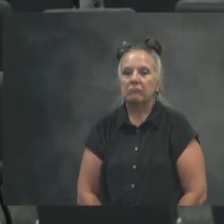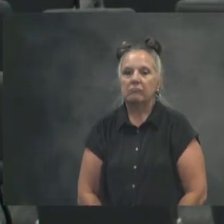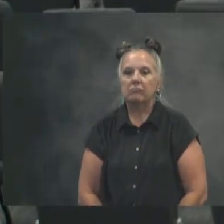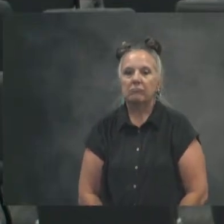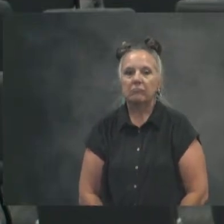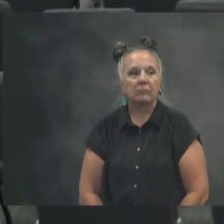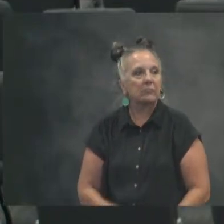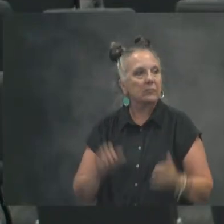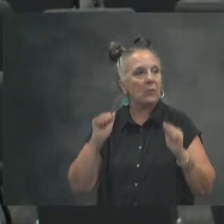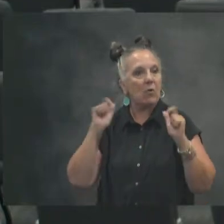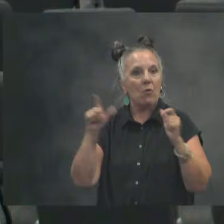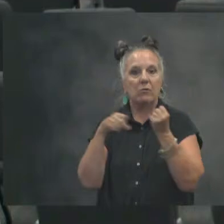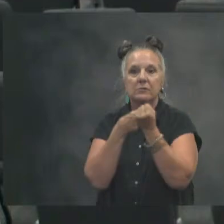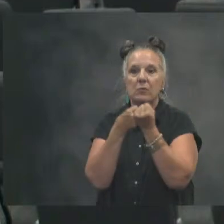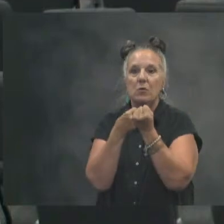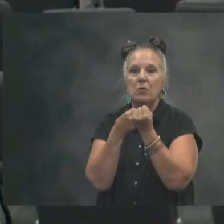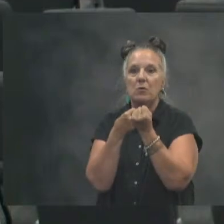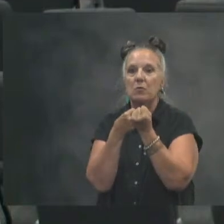All those in favor?